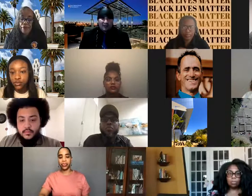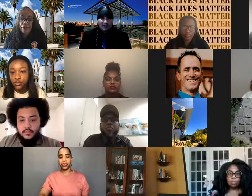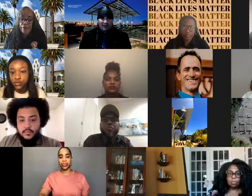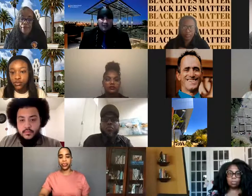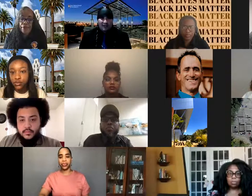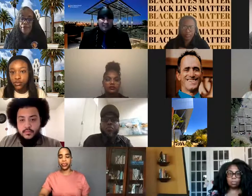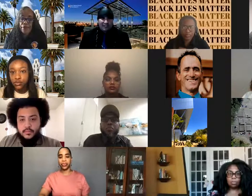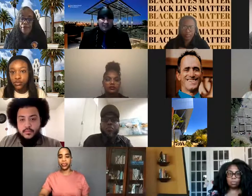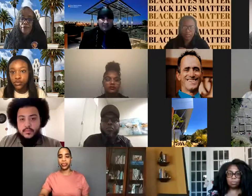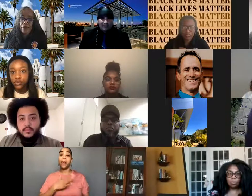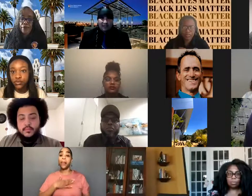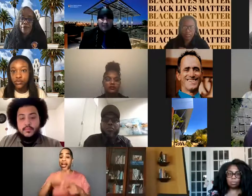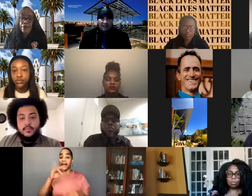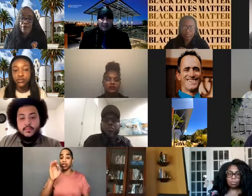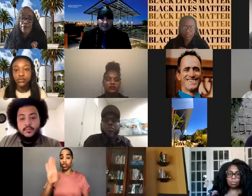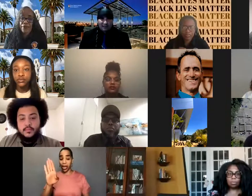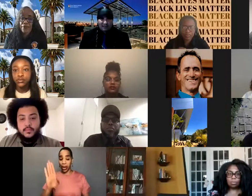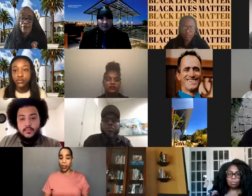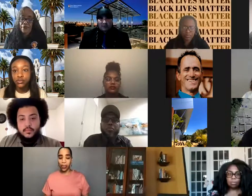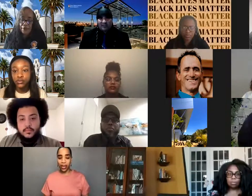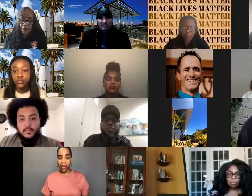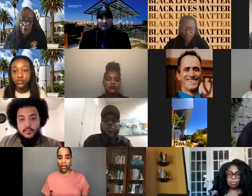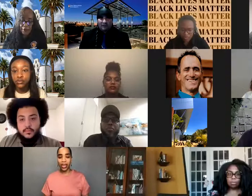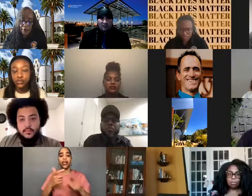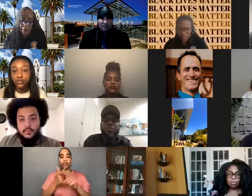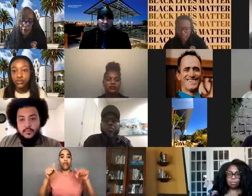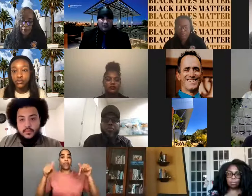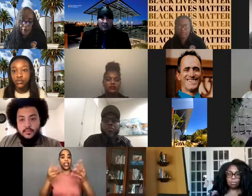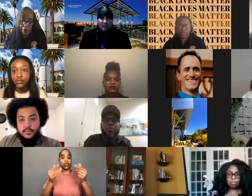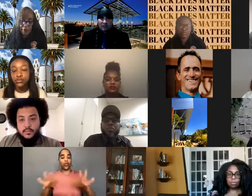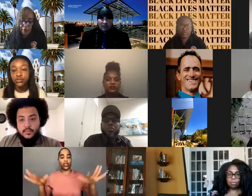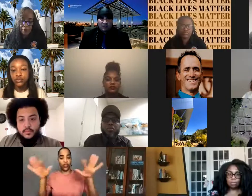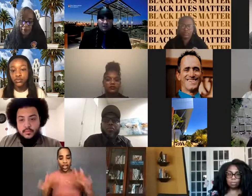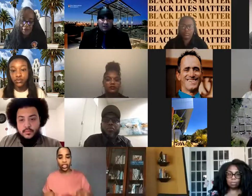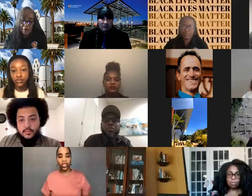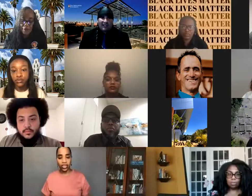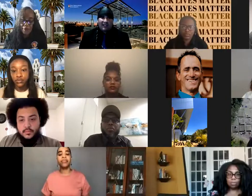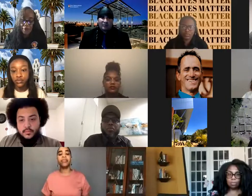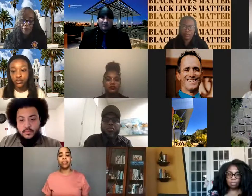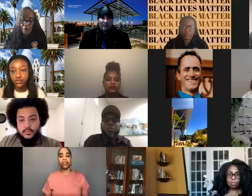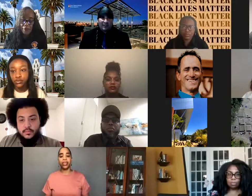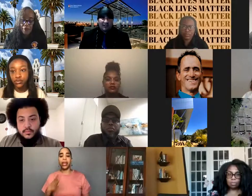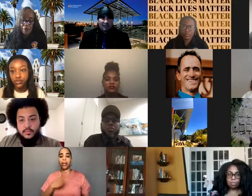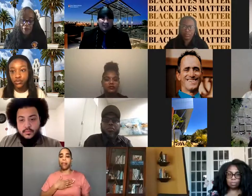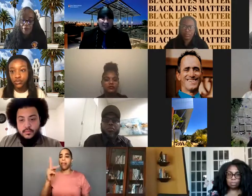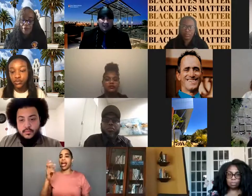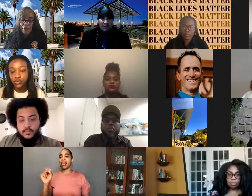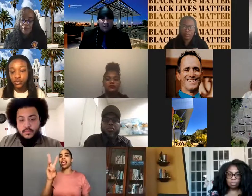my name is Jacob. I'm Ipai from San Pascual Reservation. My village is called Mokolkoch. My clan is